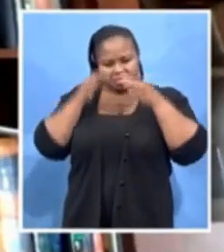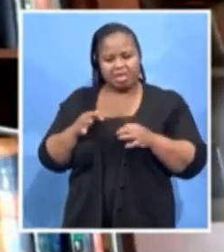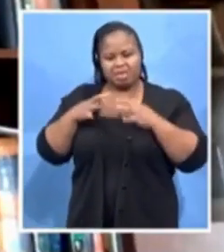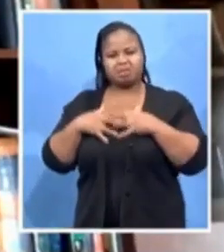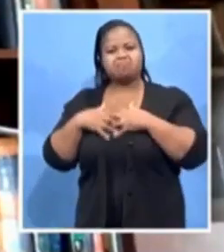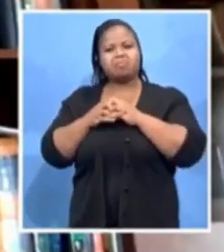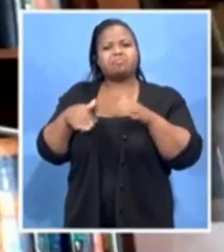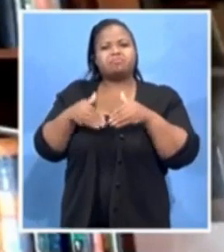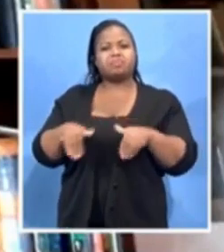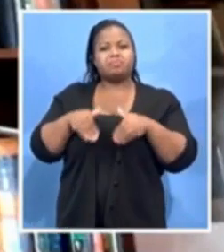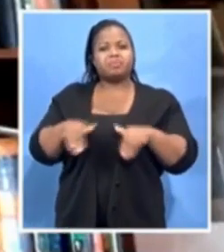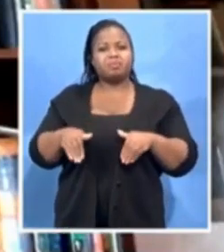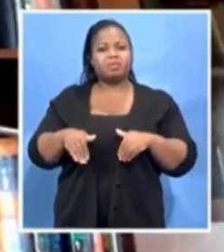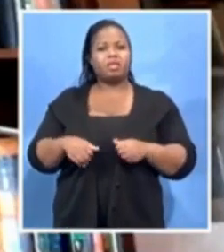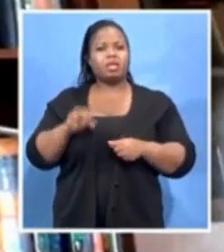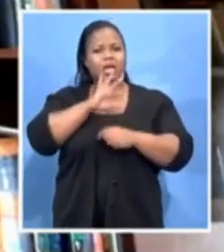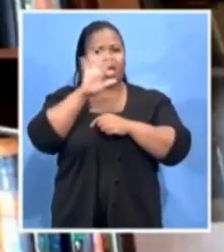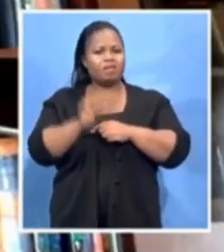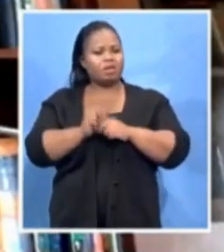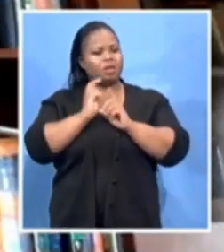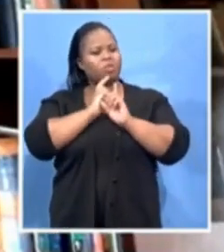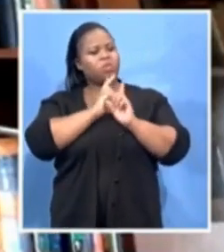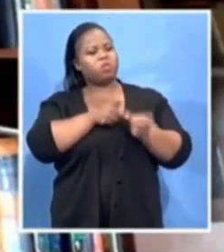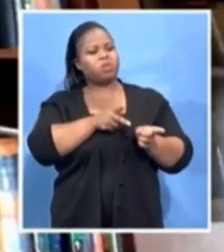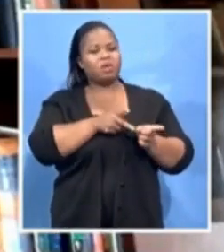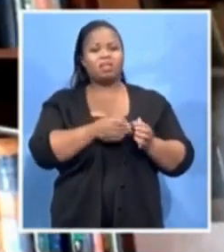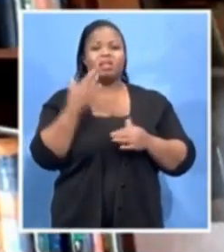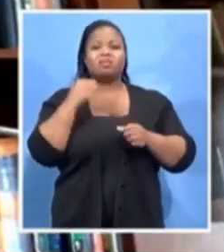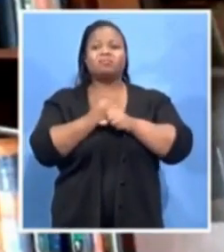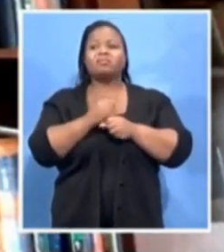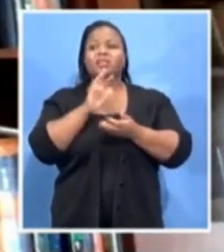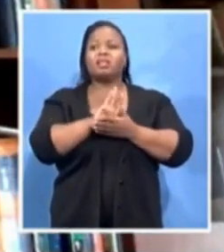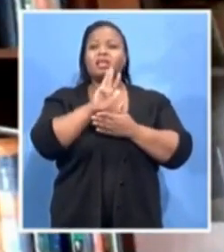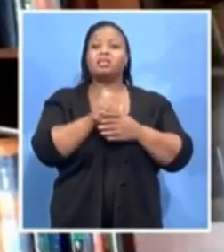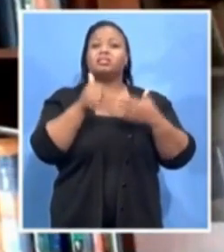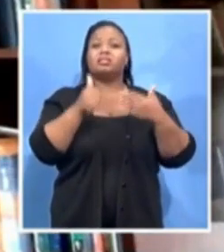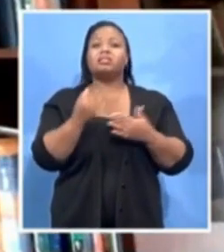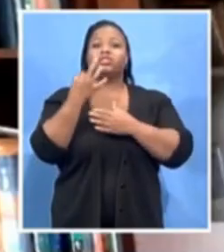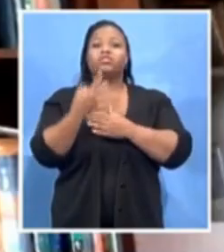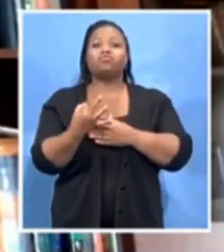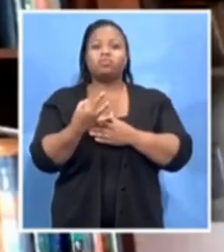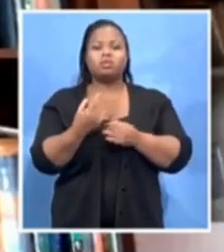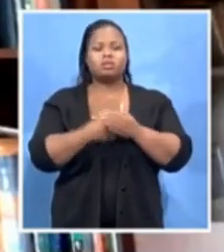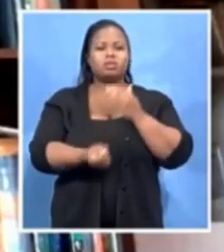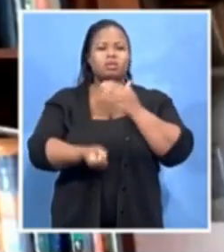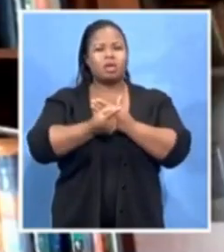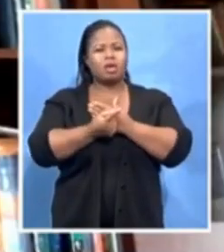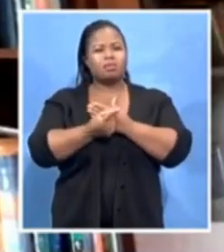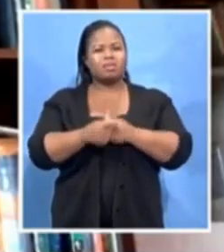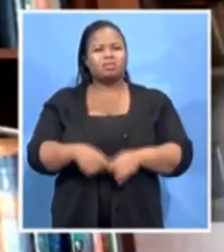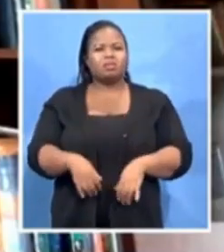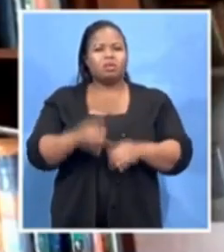that time, in 1963, there are 32 independent African countries.